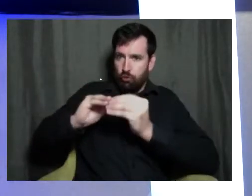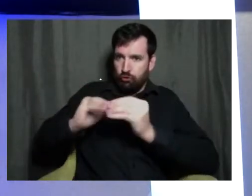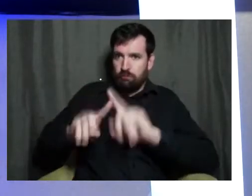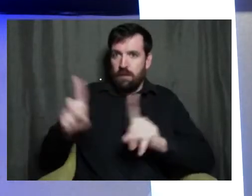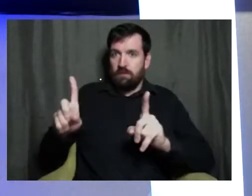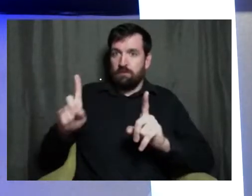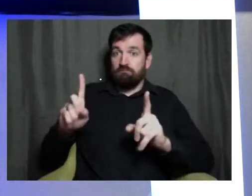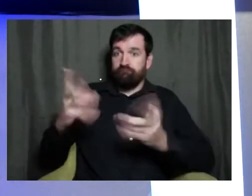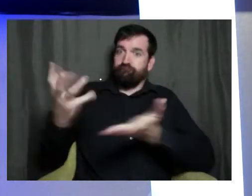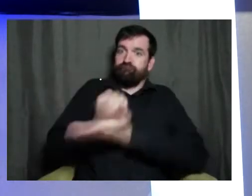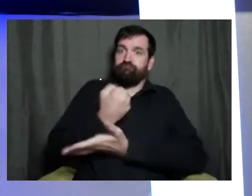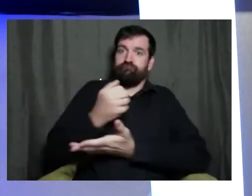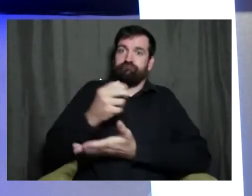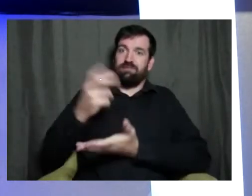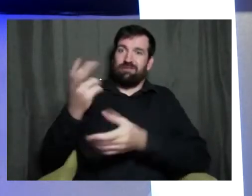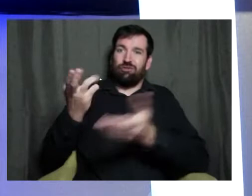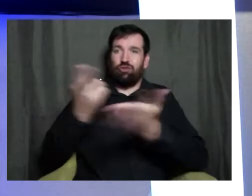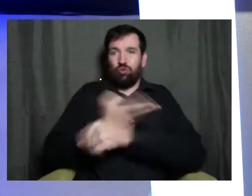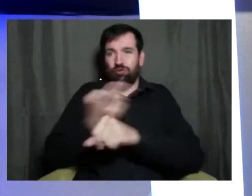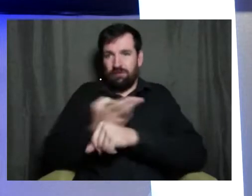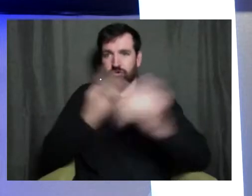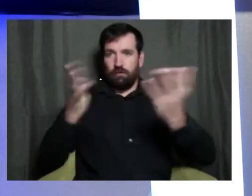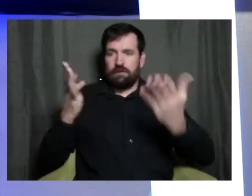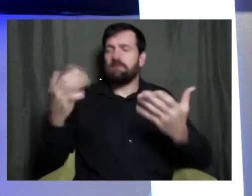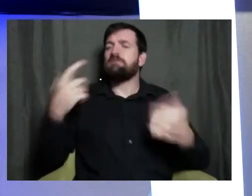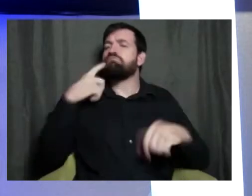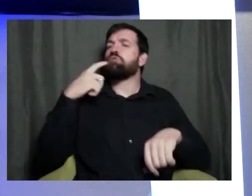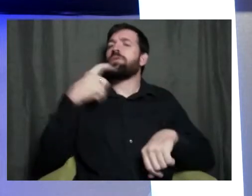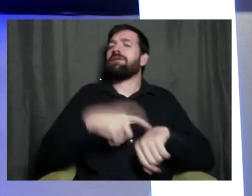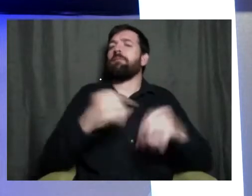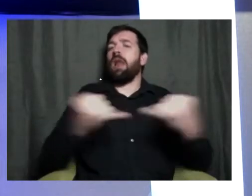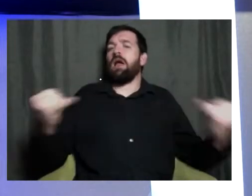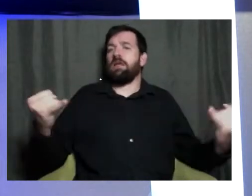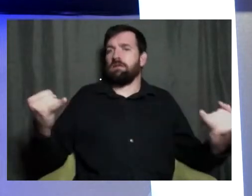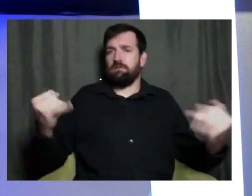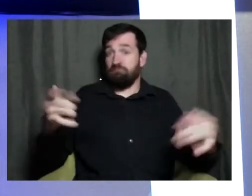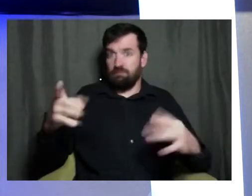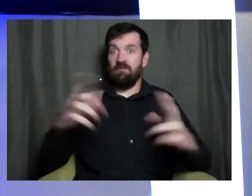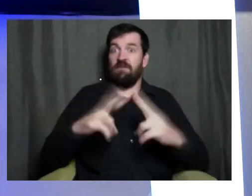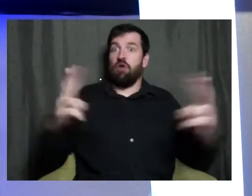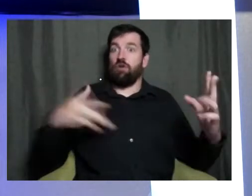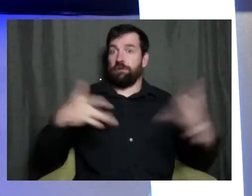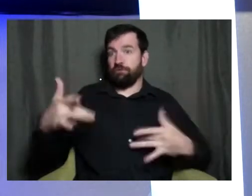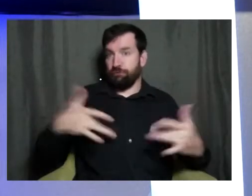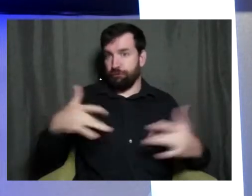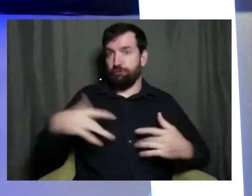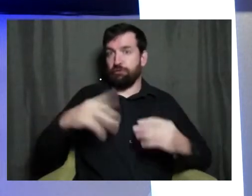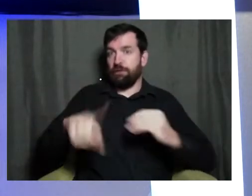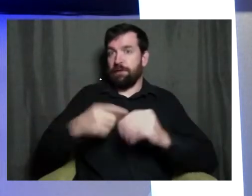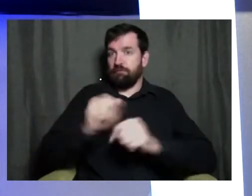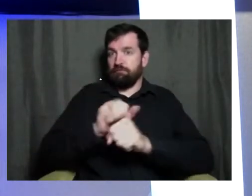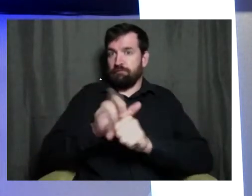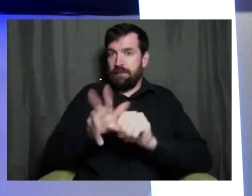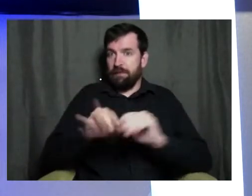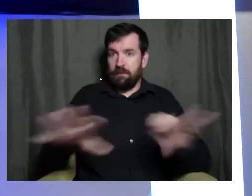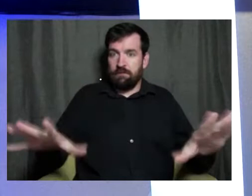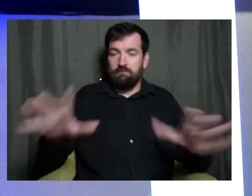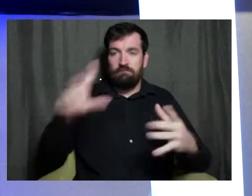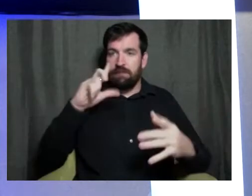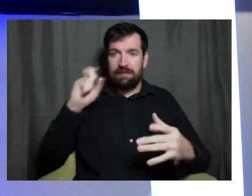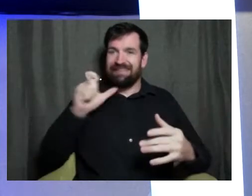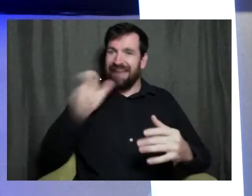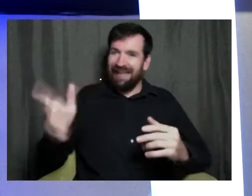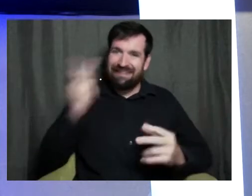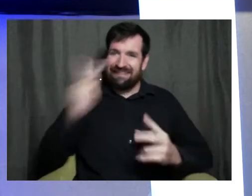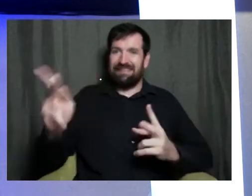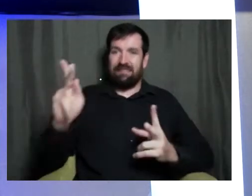kids. Yes. Take us kind of down the timeline from, because you were very concerned at the beginning of this pandemic because you weren't seeing people coming in. Correct. I